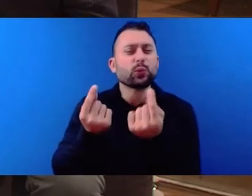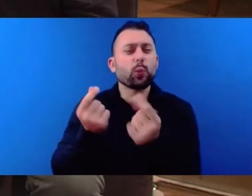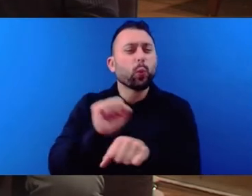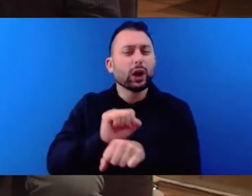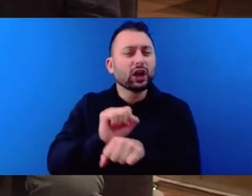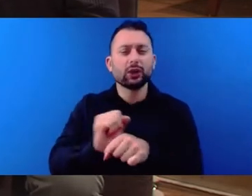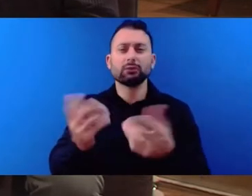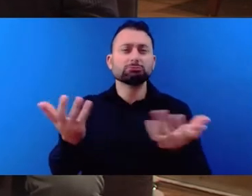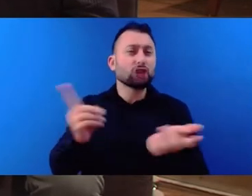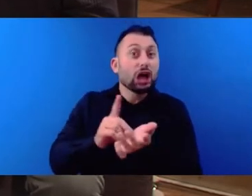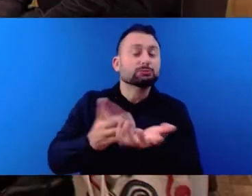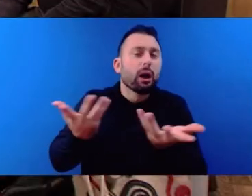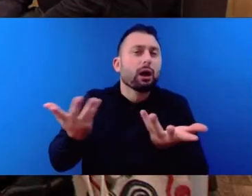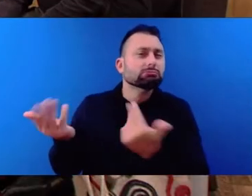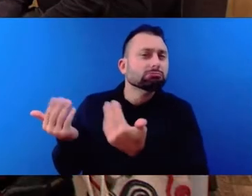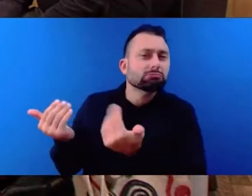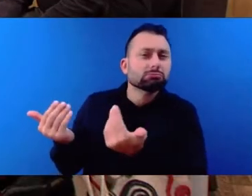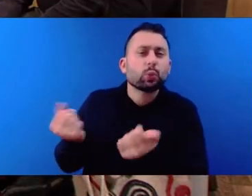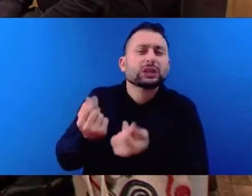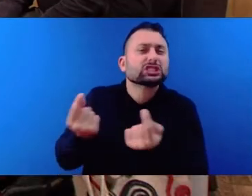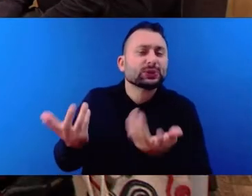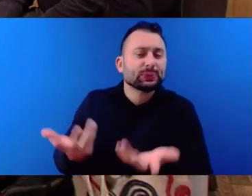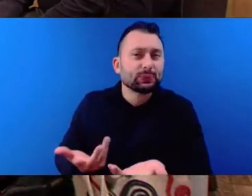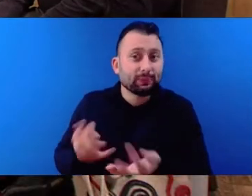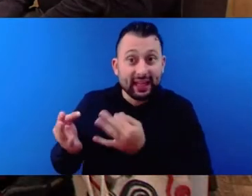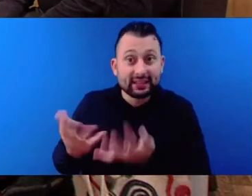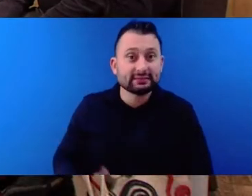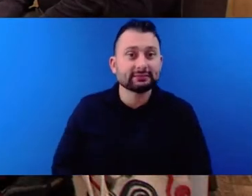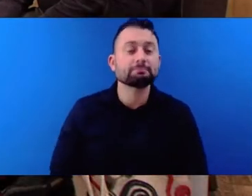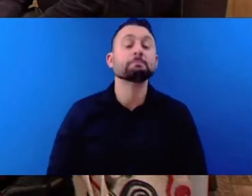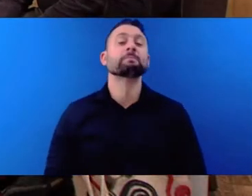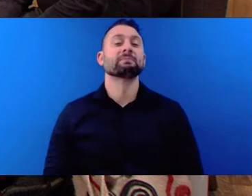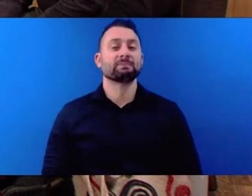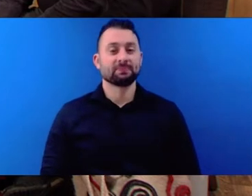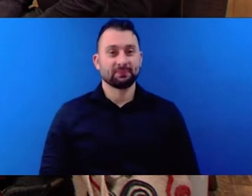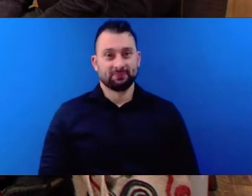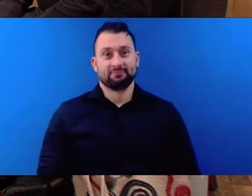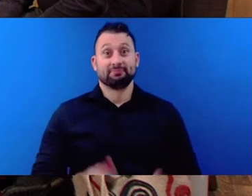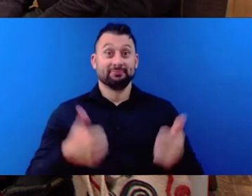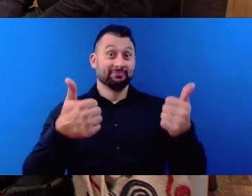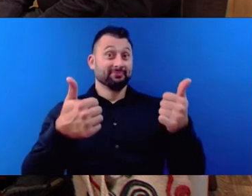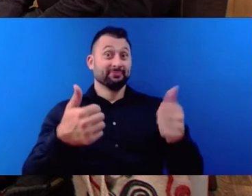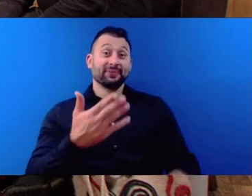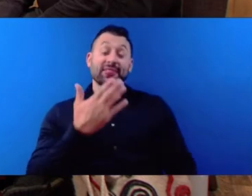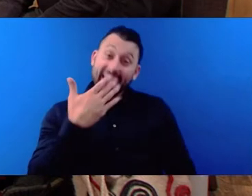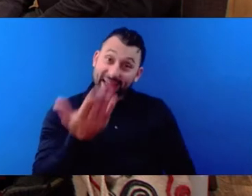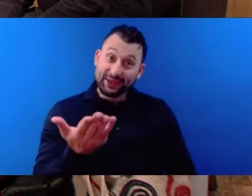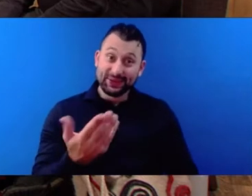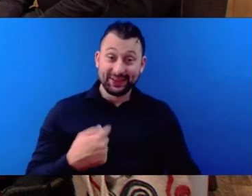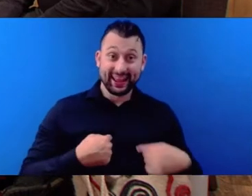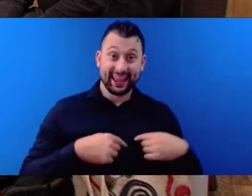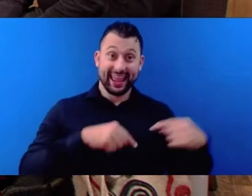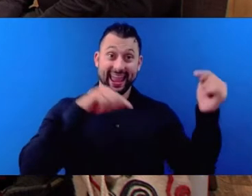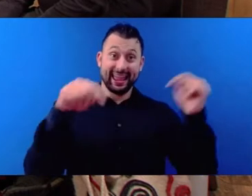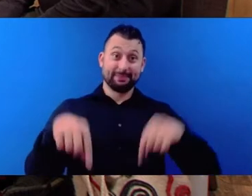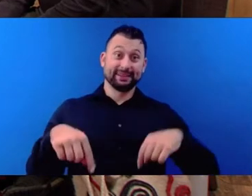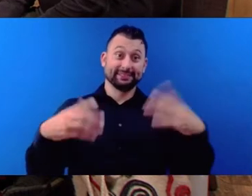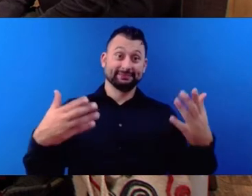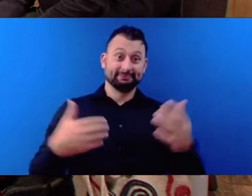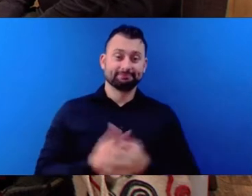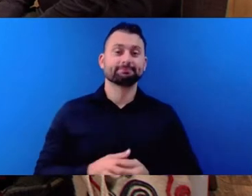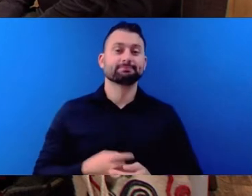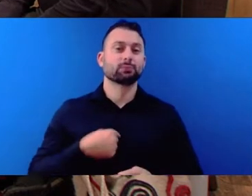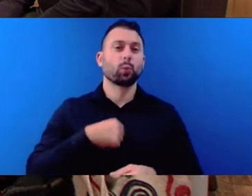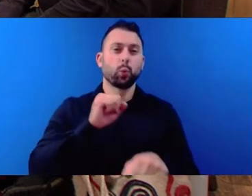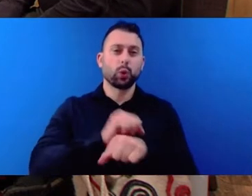there. Yes, well, thank you for having me. I am a family medicine resident physician at Mercy Health